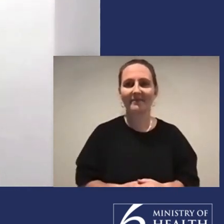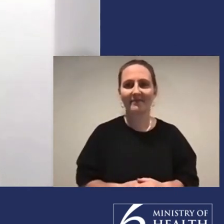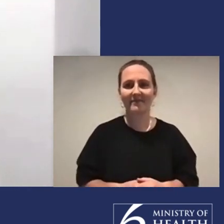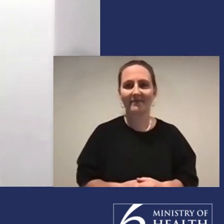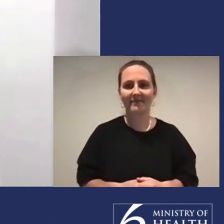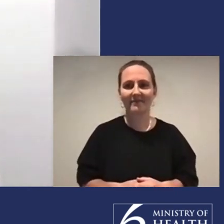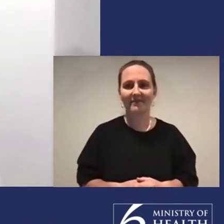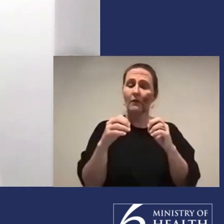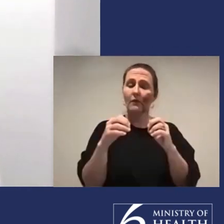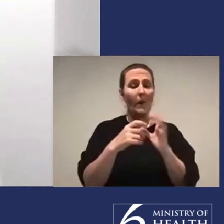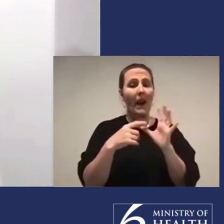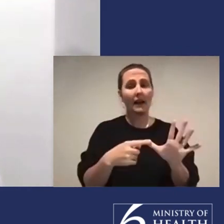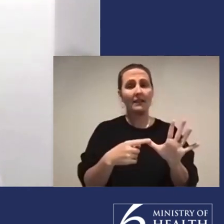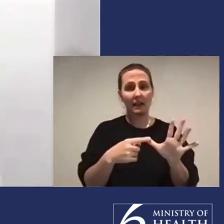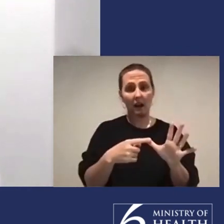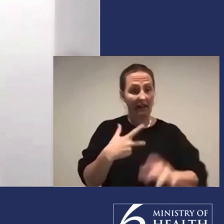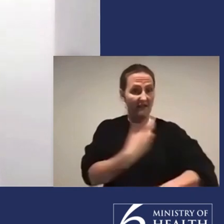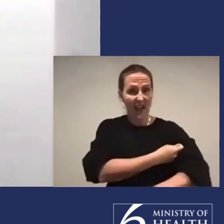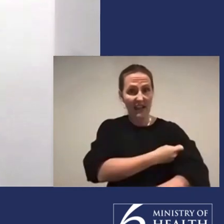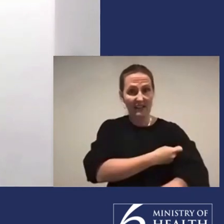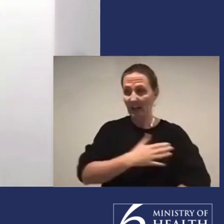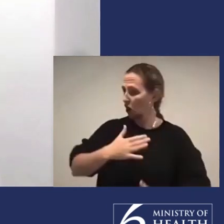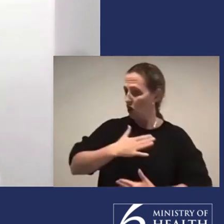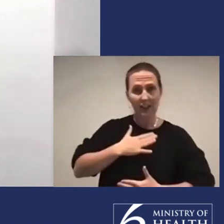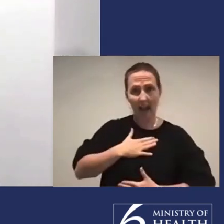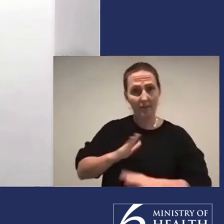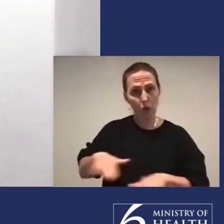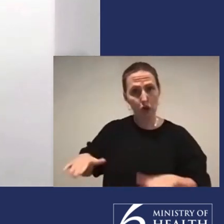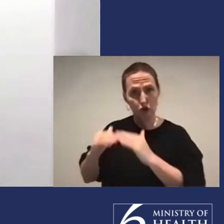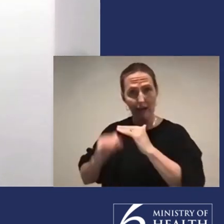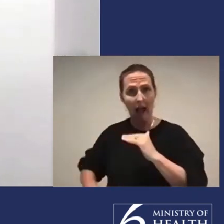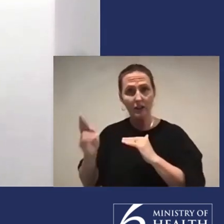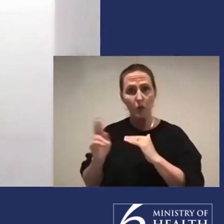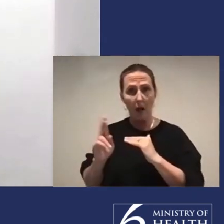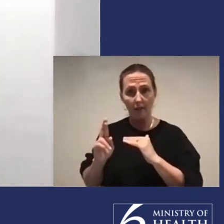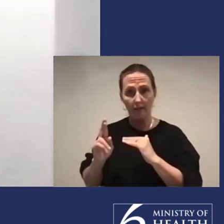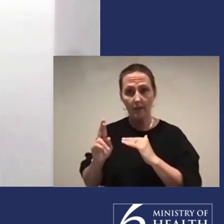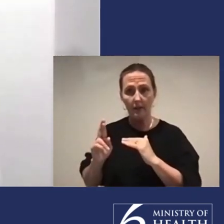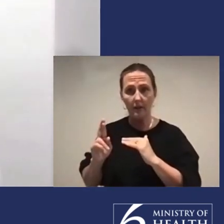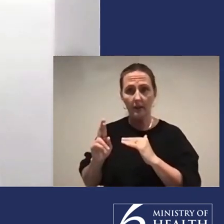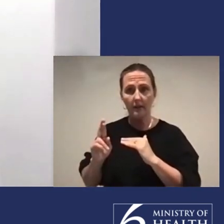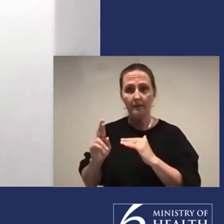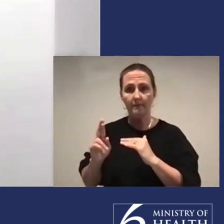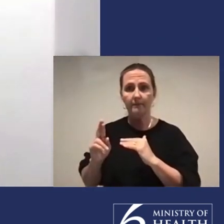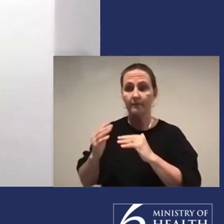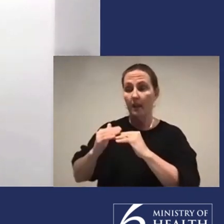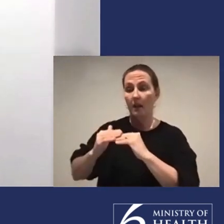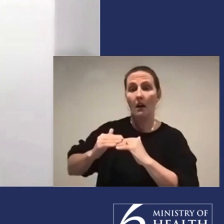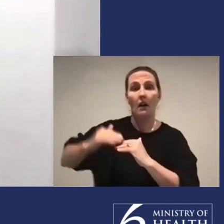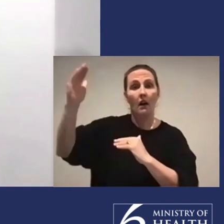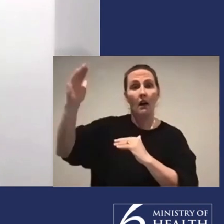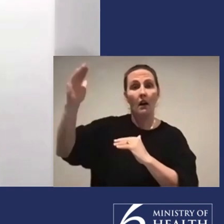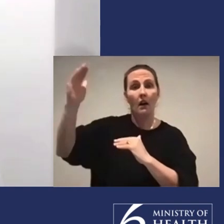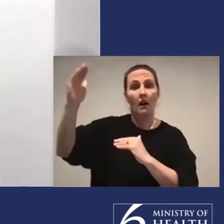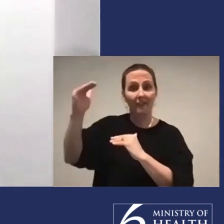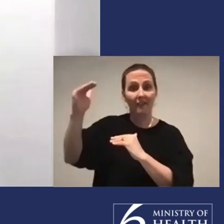children, because our 12-year-olds and up, we class as an adult size, so they can have adult doses of